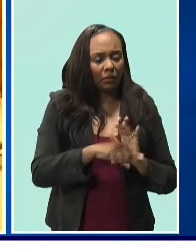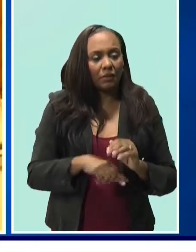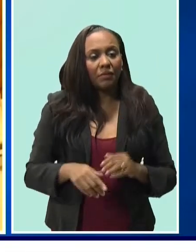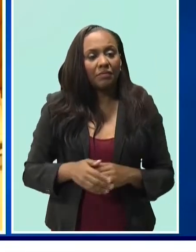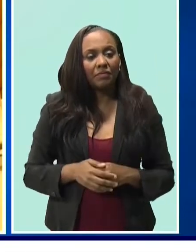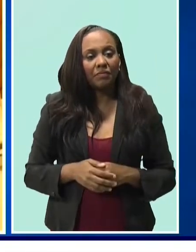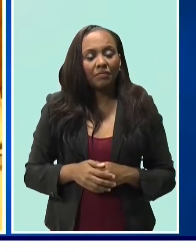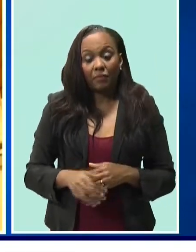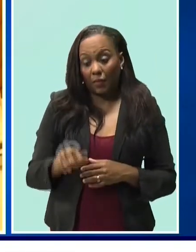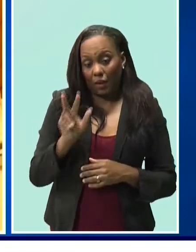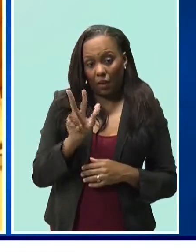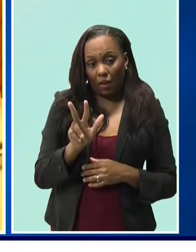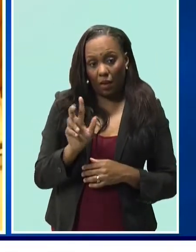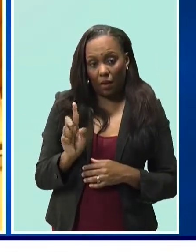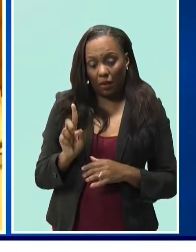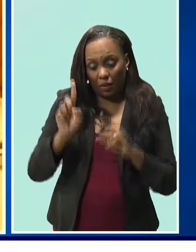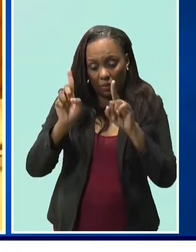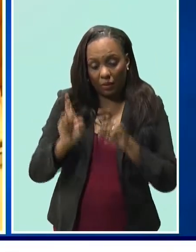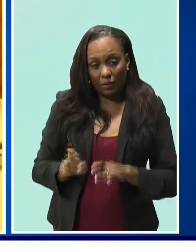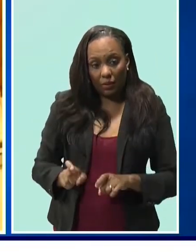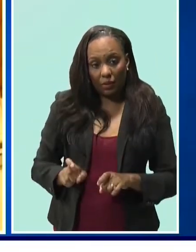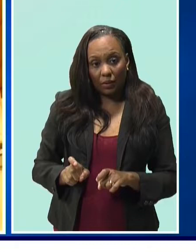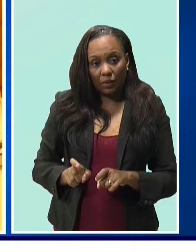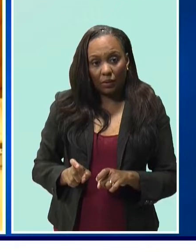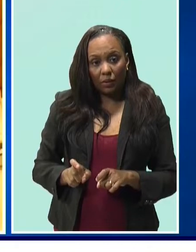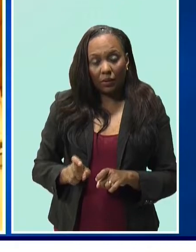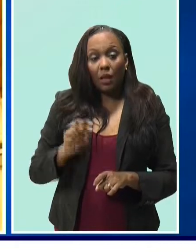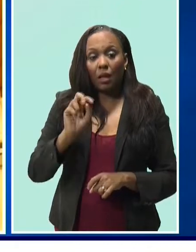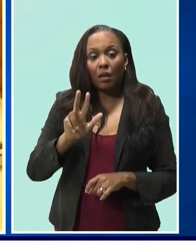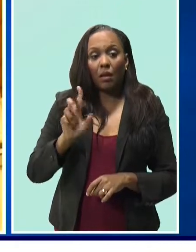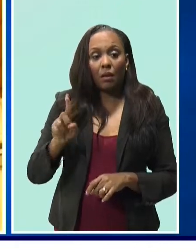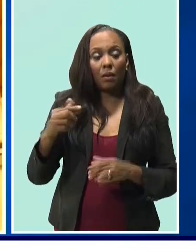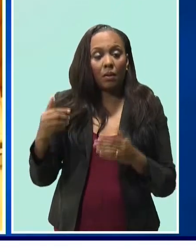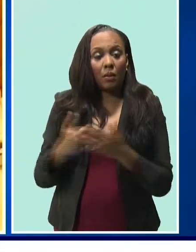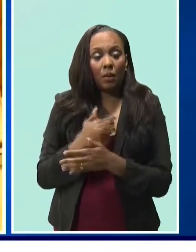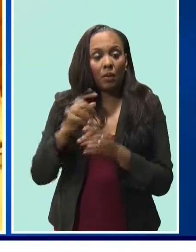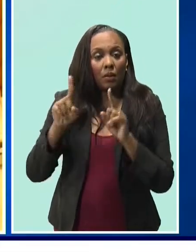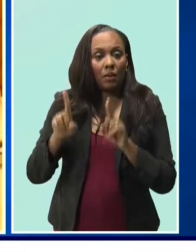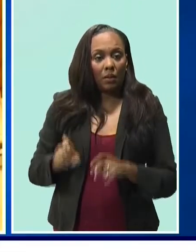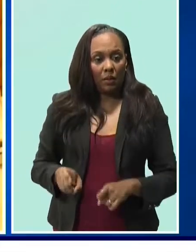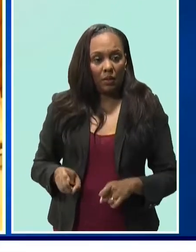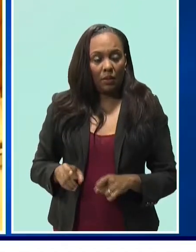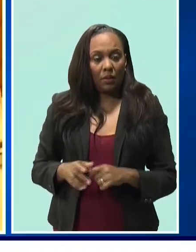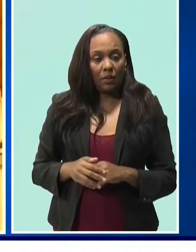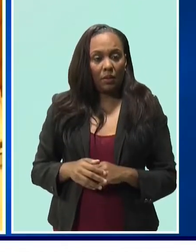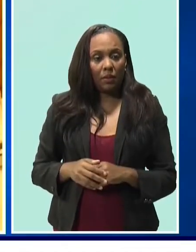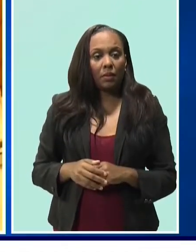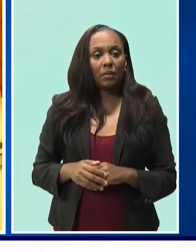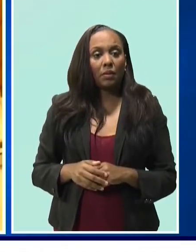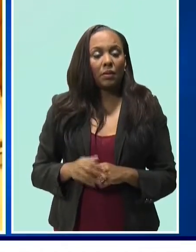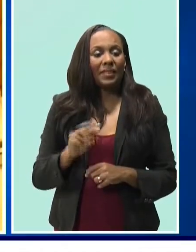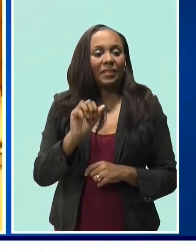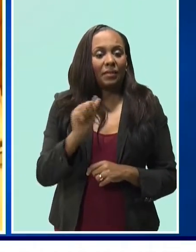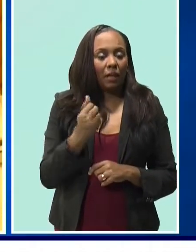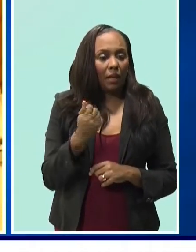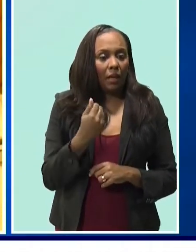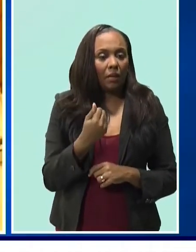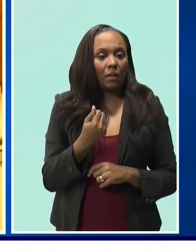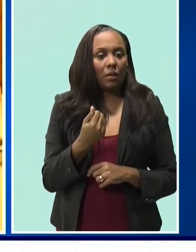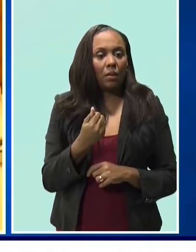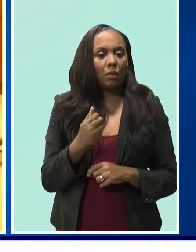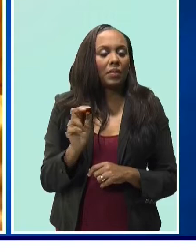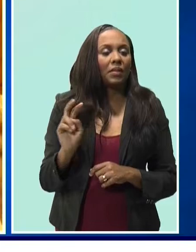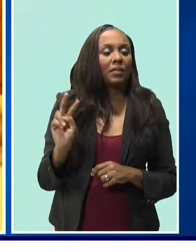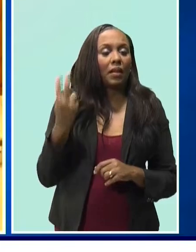were done, 31 new tests were done. 10 were repeat tests,